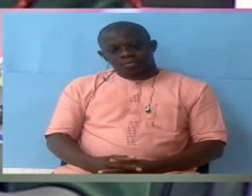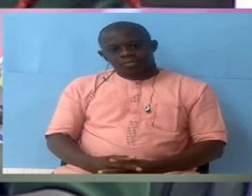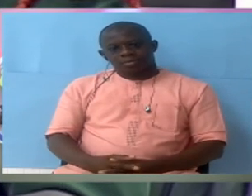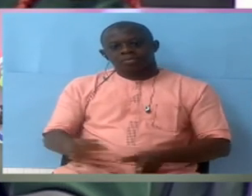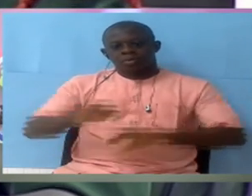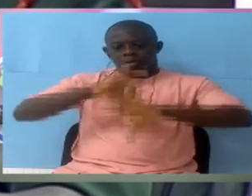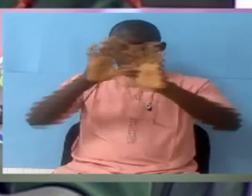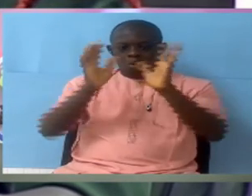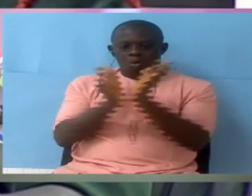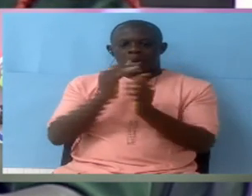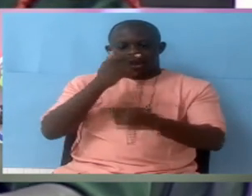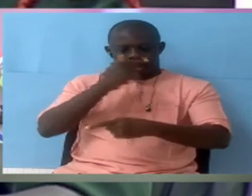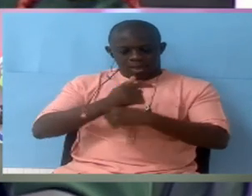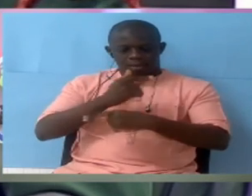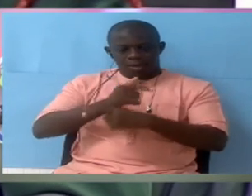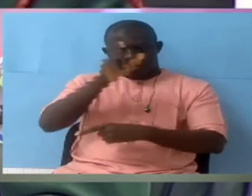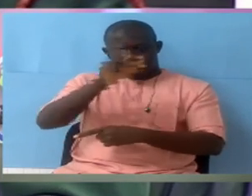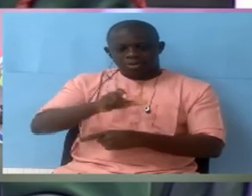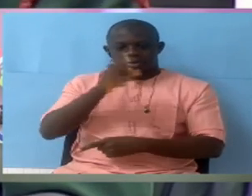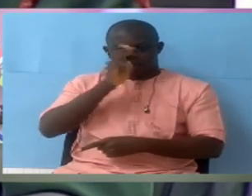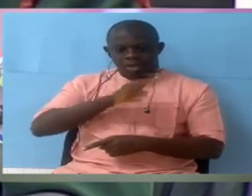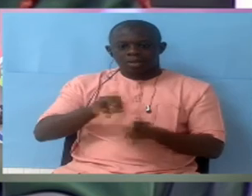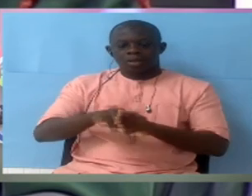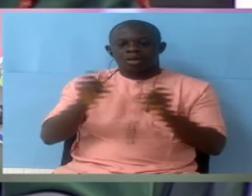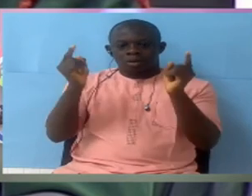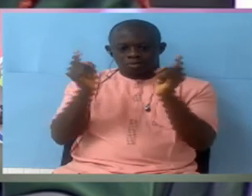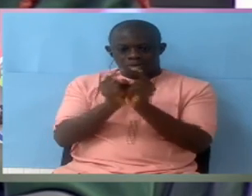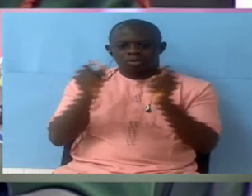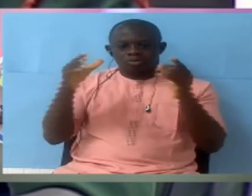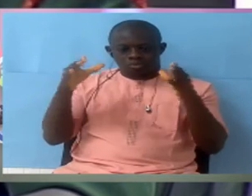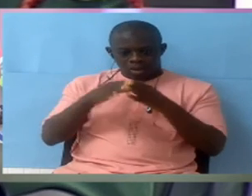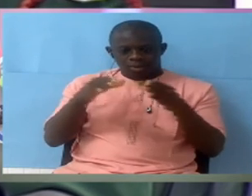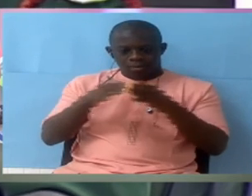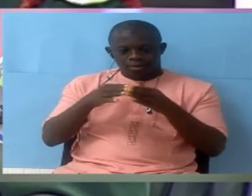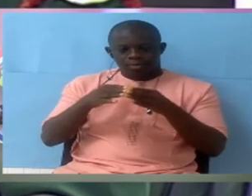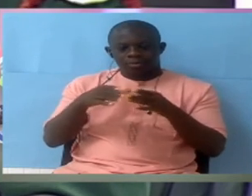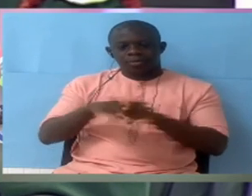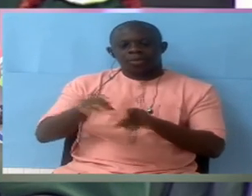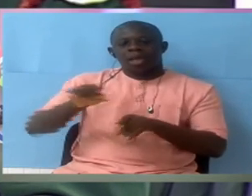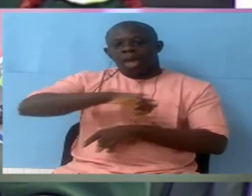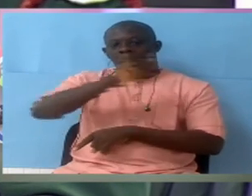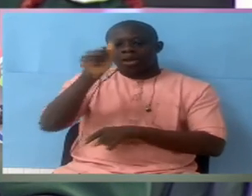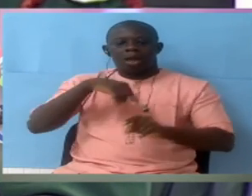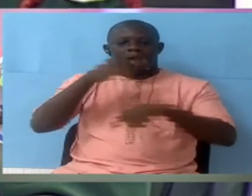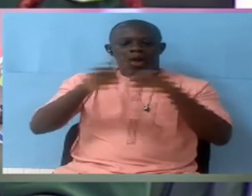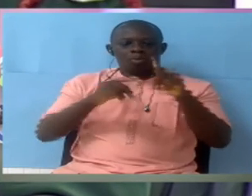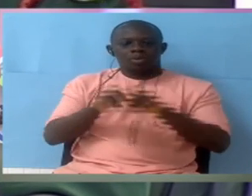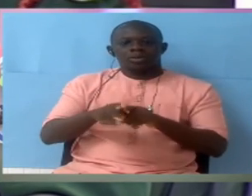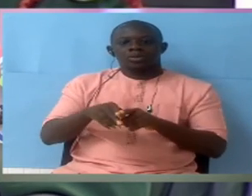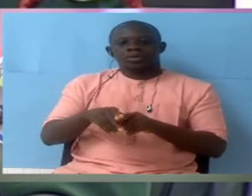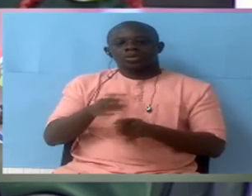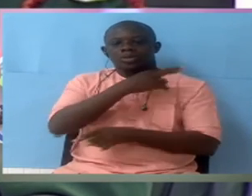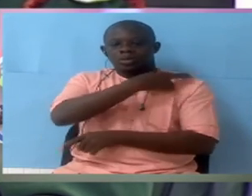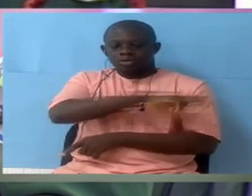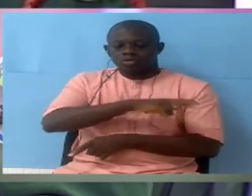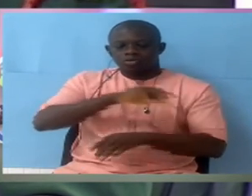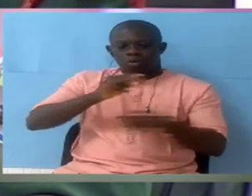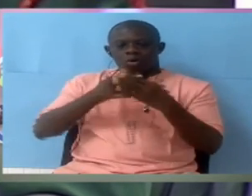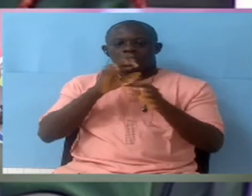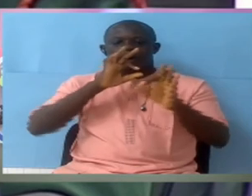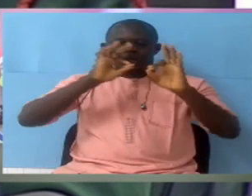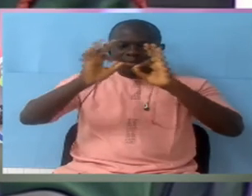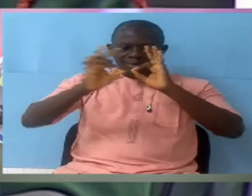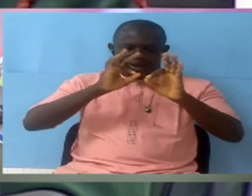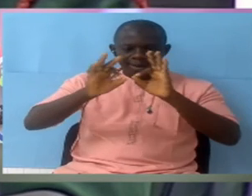All Gambians should come on board. And regardless of religion, ethnic group,